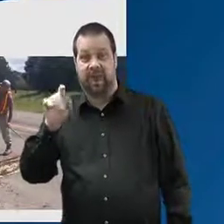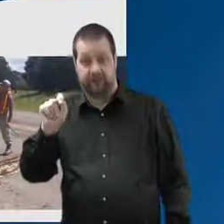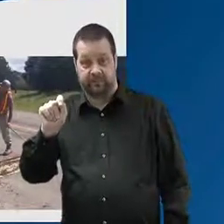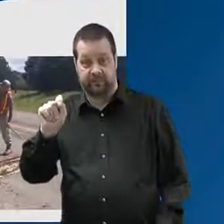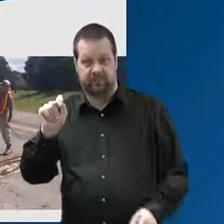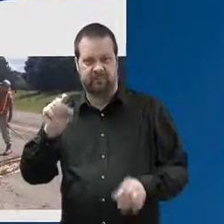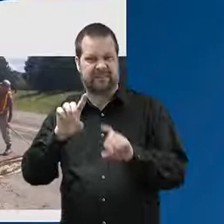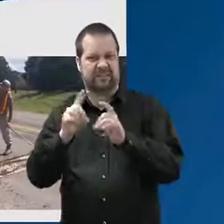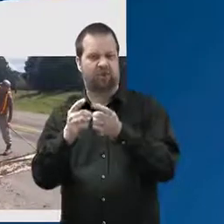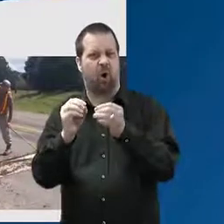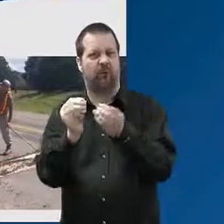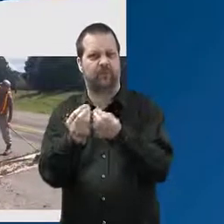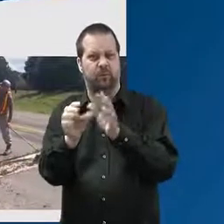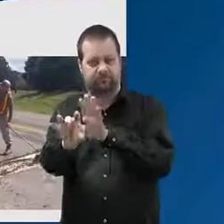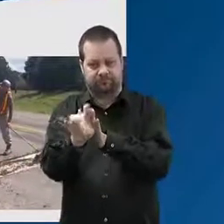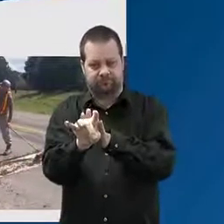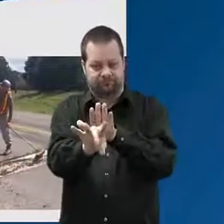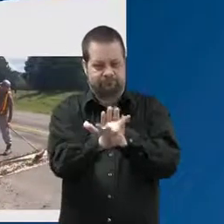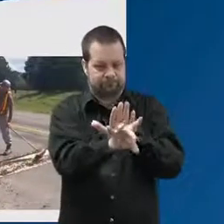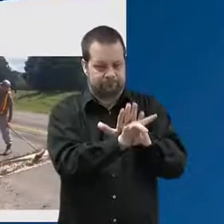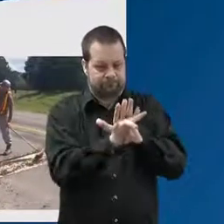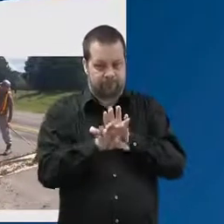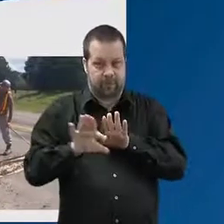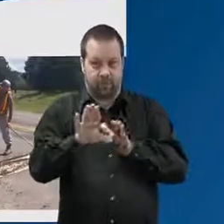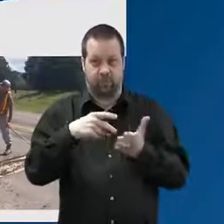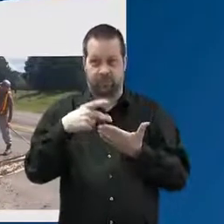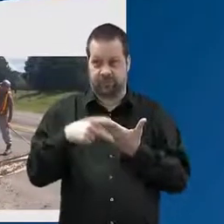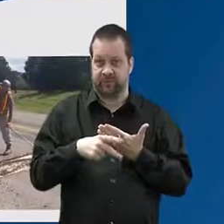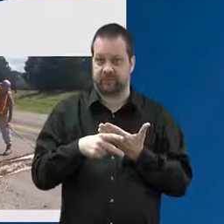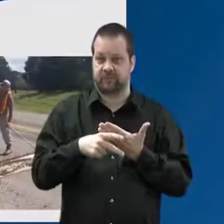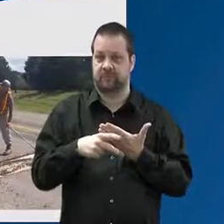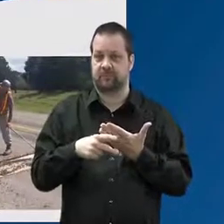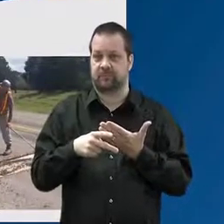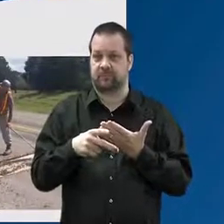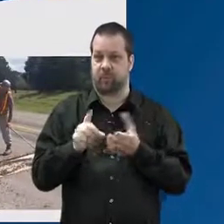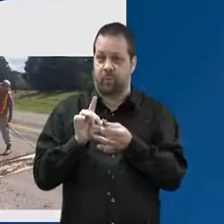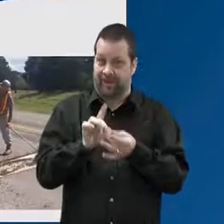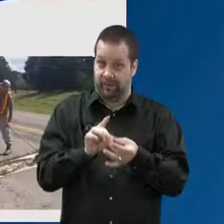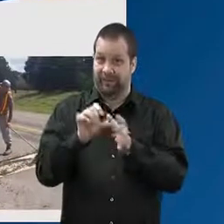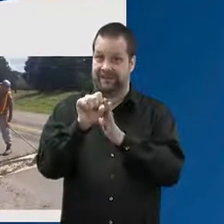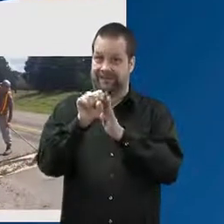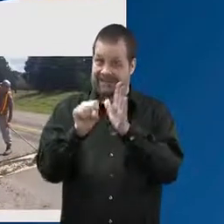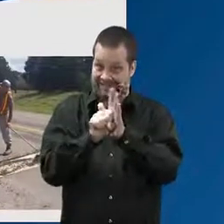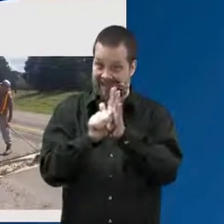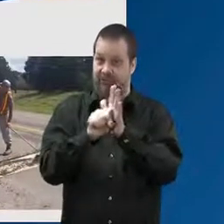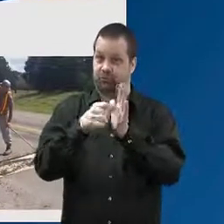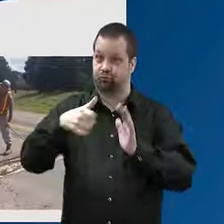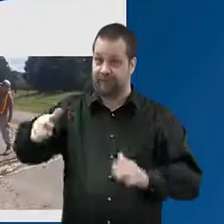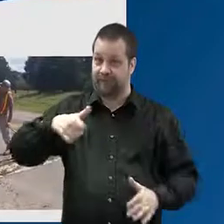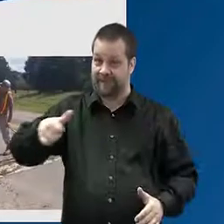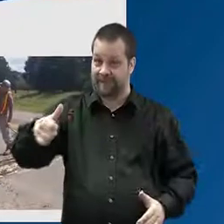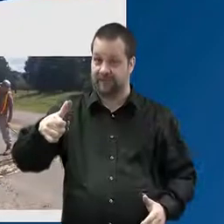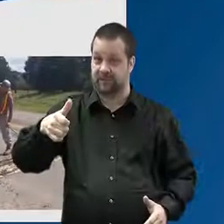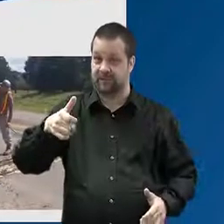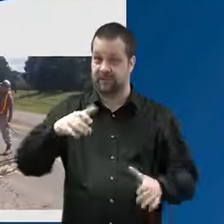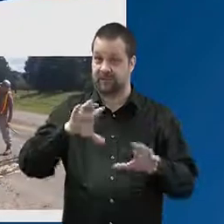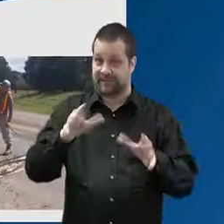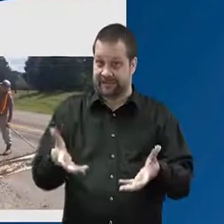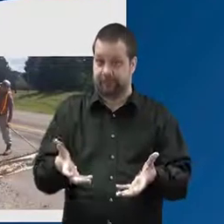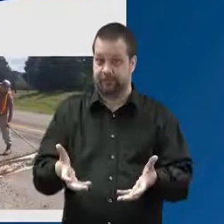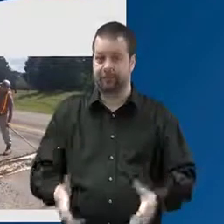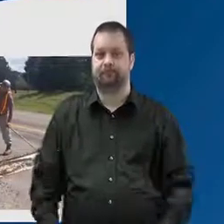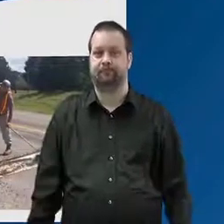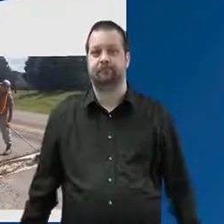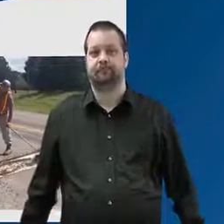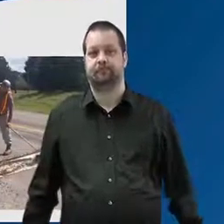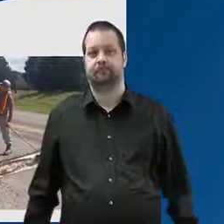state transportation system and other national highways. This includes interstates, state and U.S. highways,